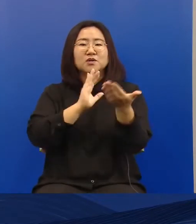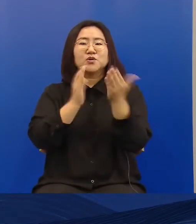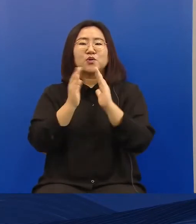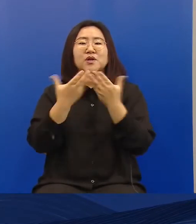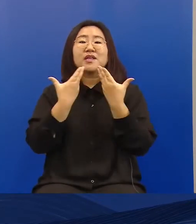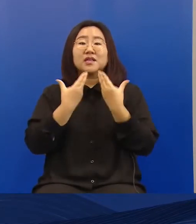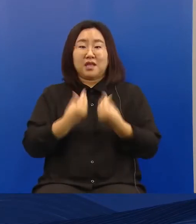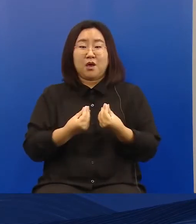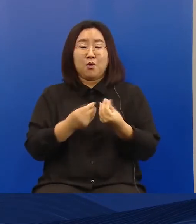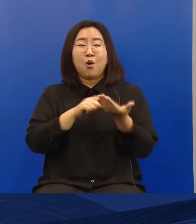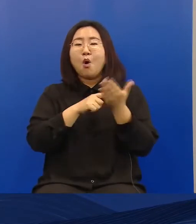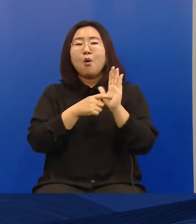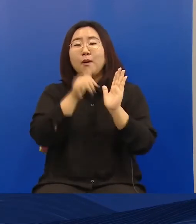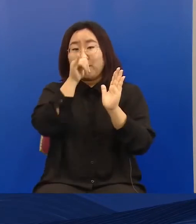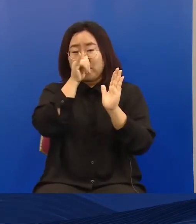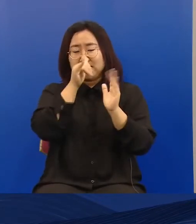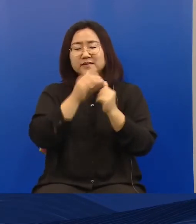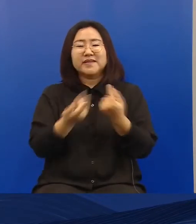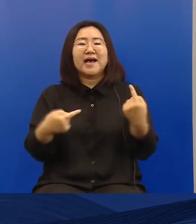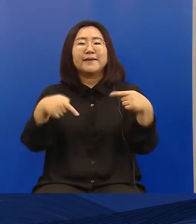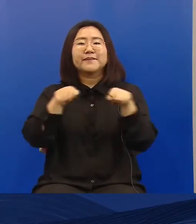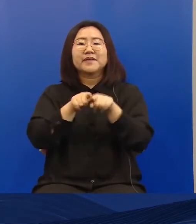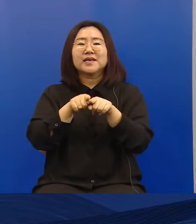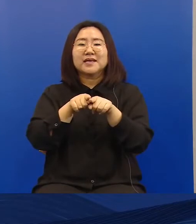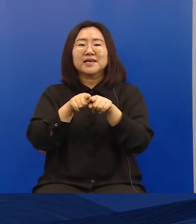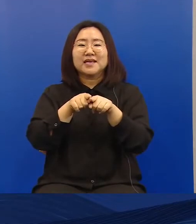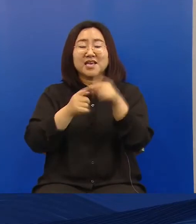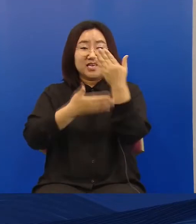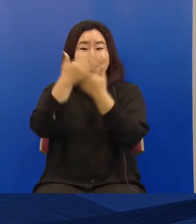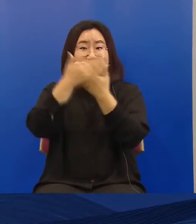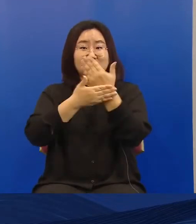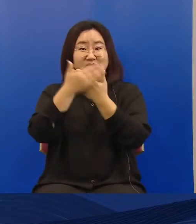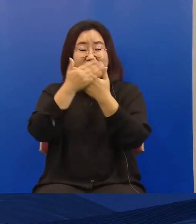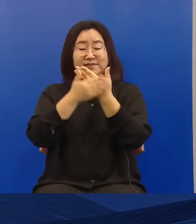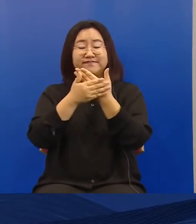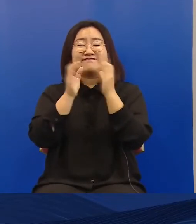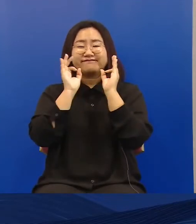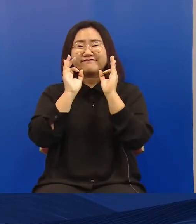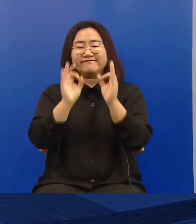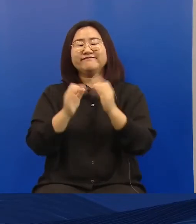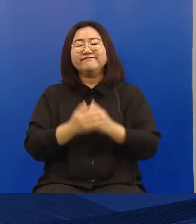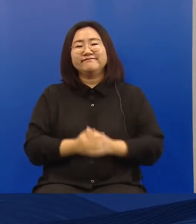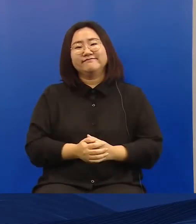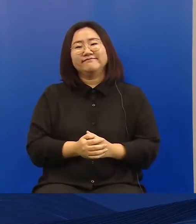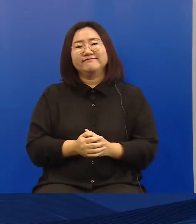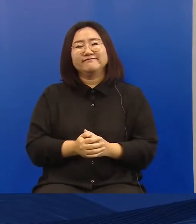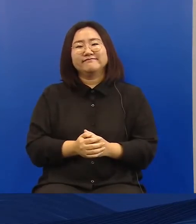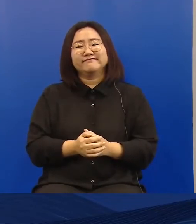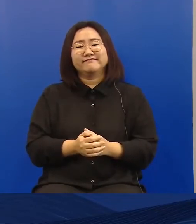Honorary President Deborah Russell, she sent us a precious video of herself.